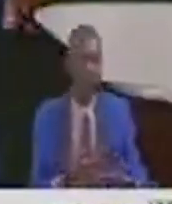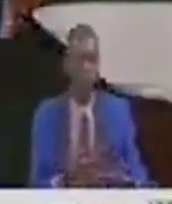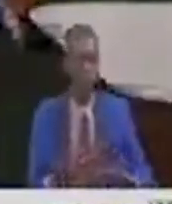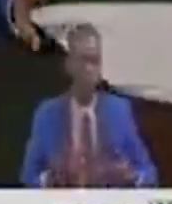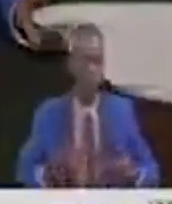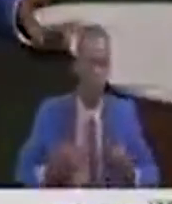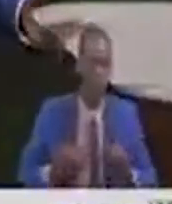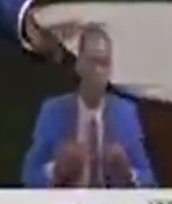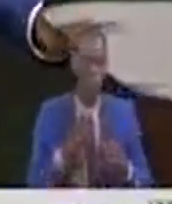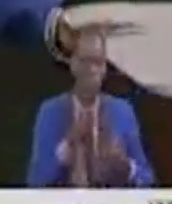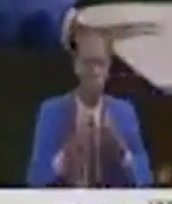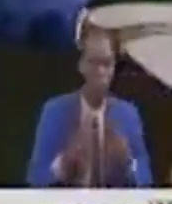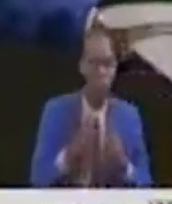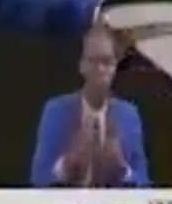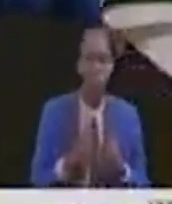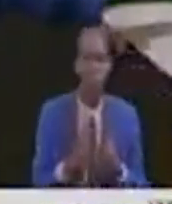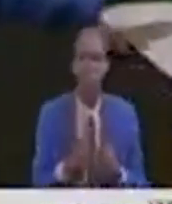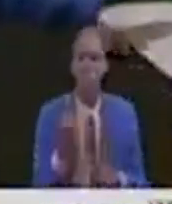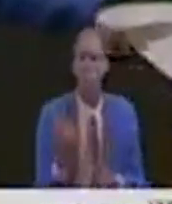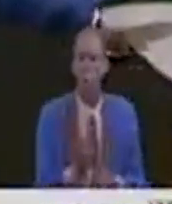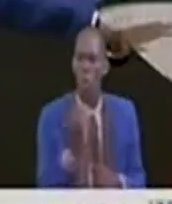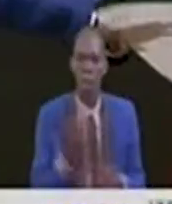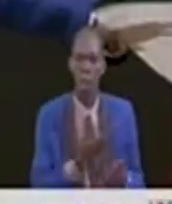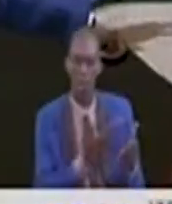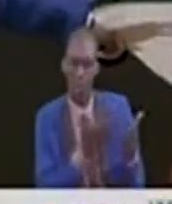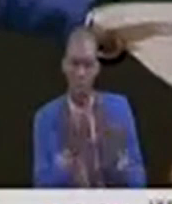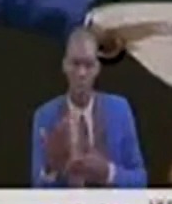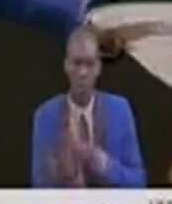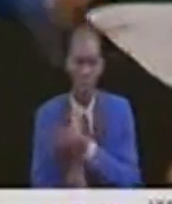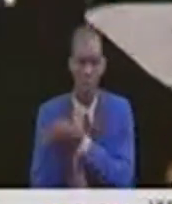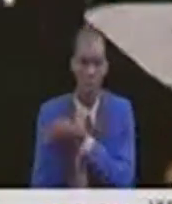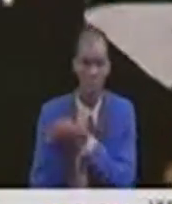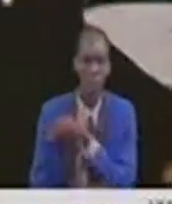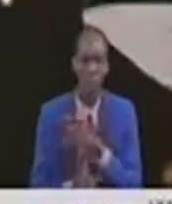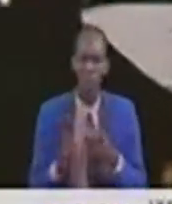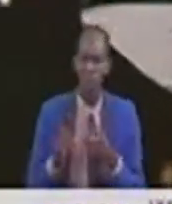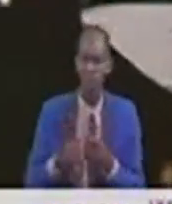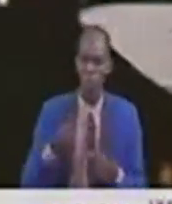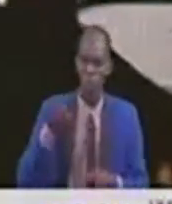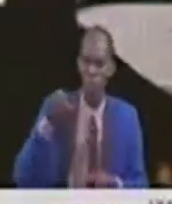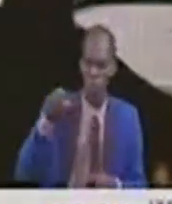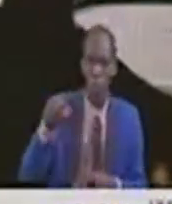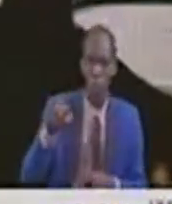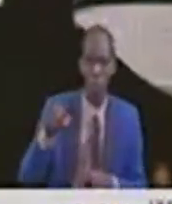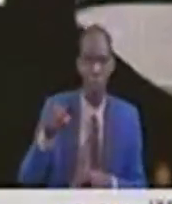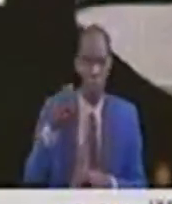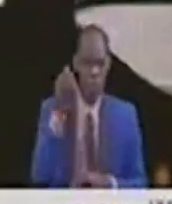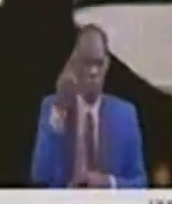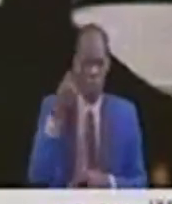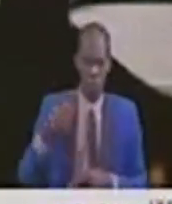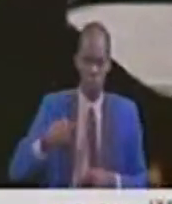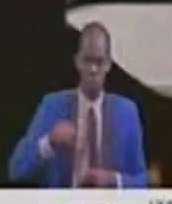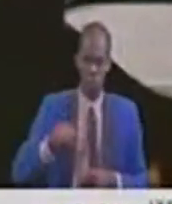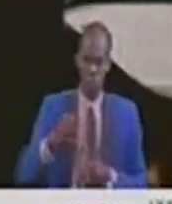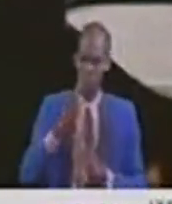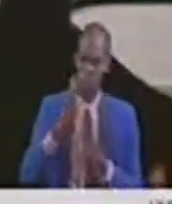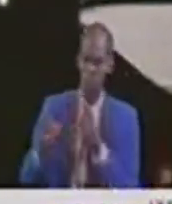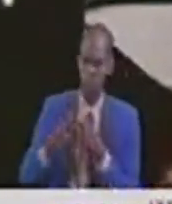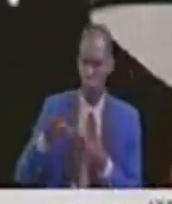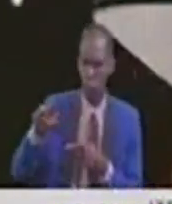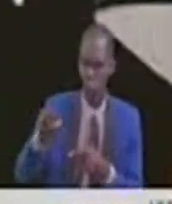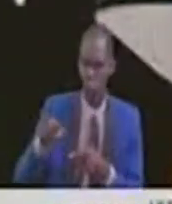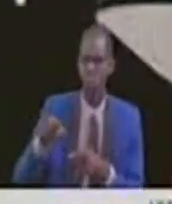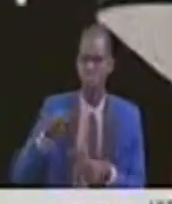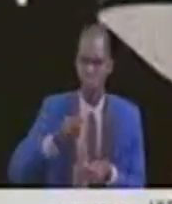person is bringing temptation to him or bringing temptation to her. And as you do that, God